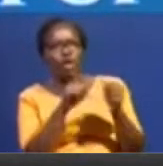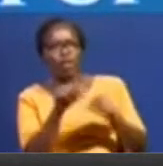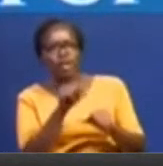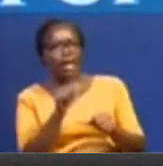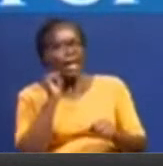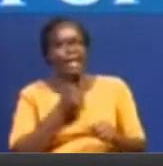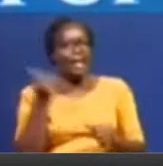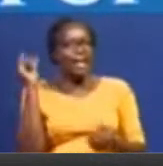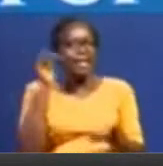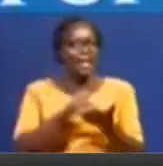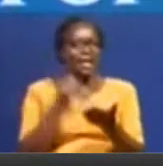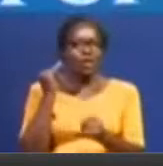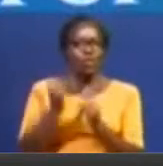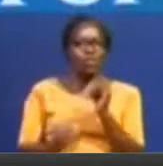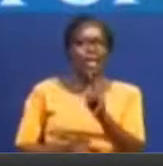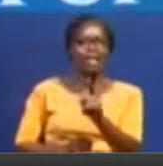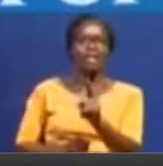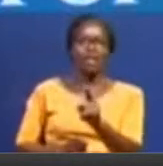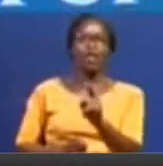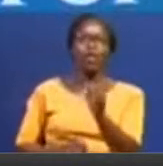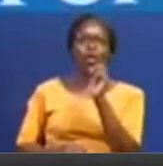to meet you finally.